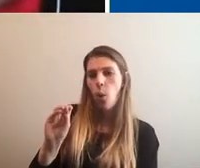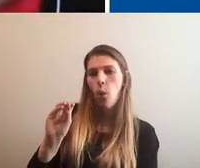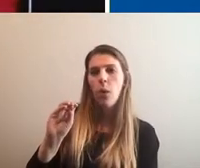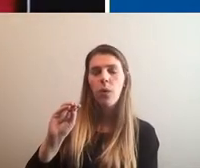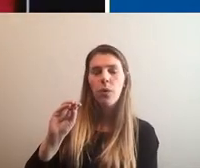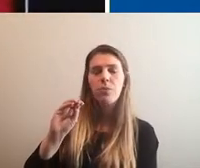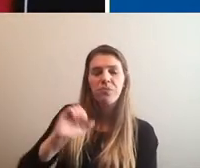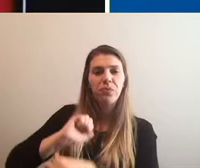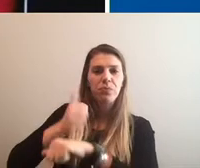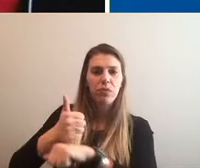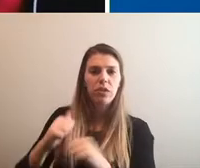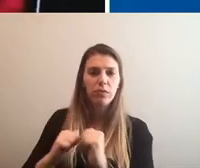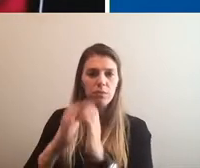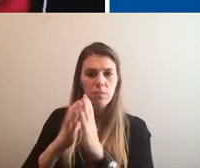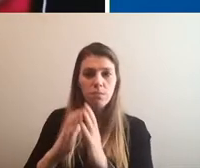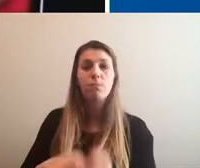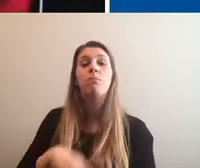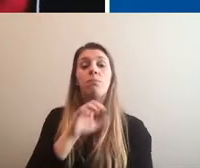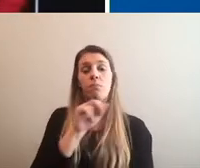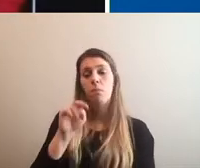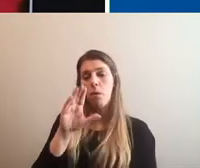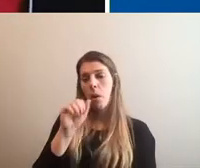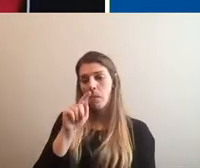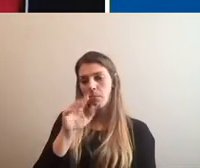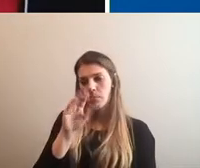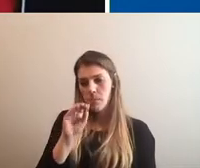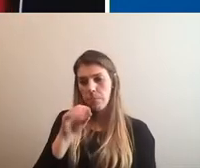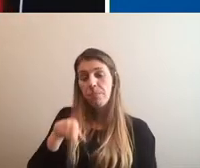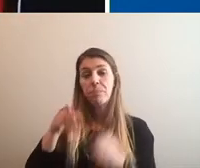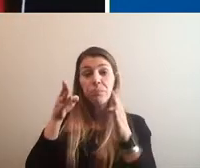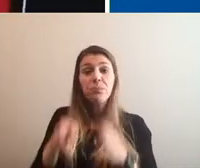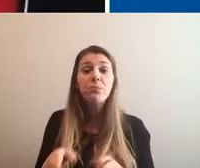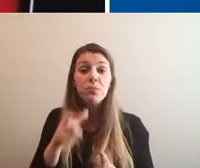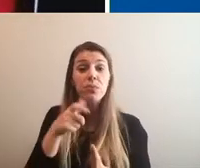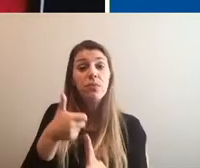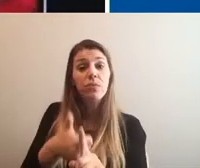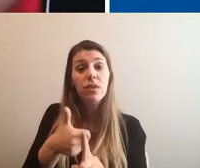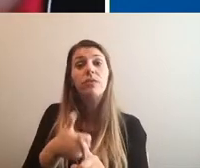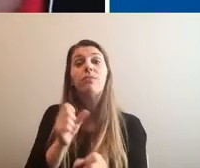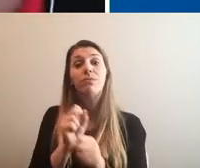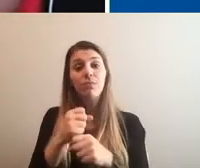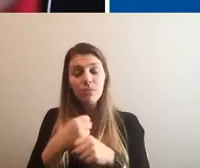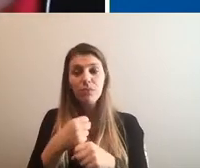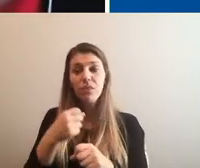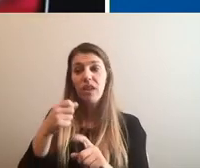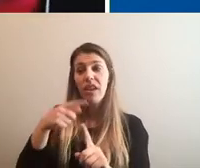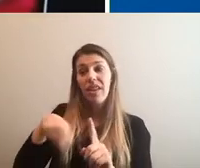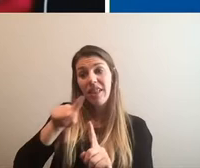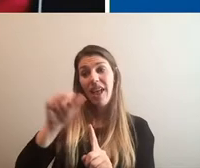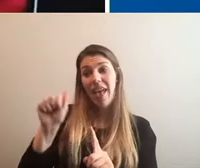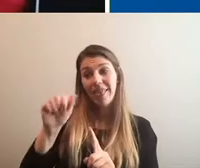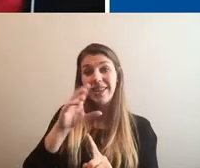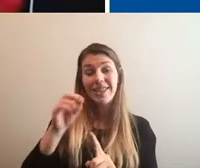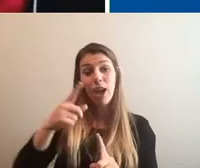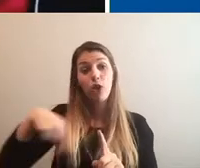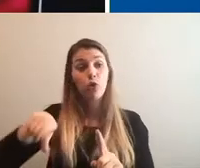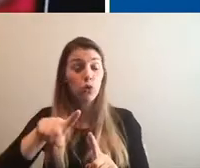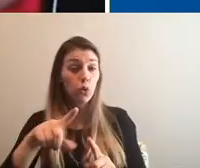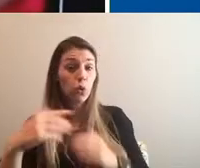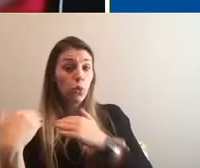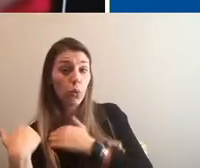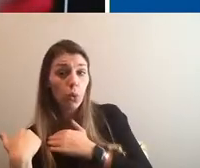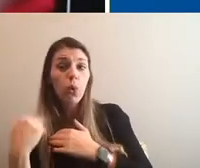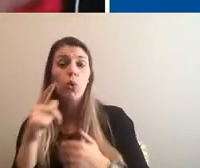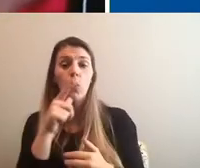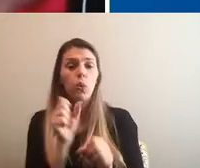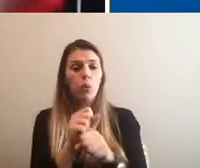the same bet that Ann Costello, the leader of that foundation, has made on our athletes and on you, the healthcare practitioners who are